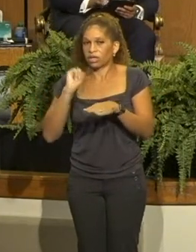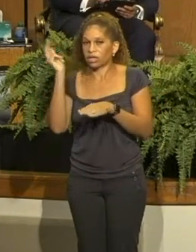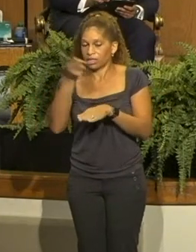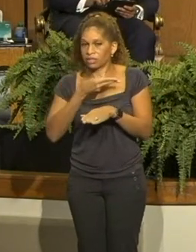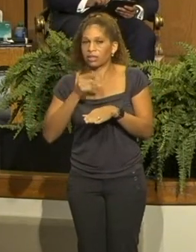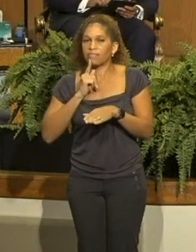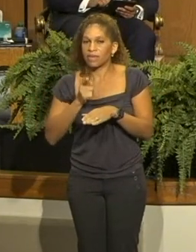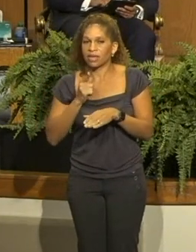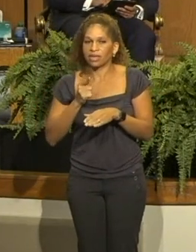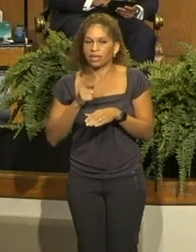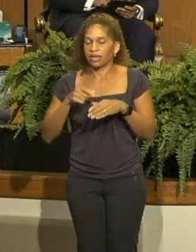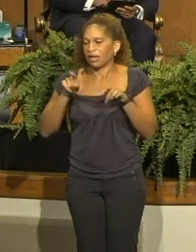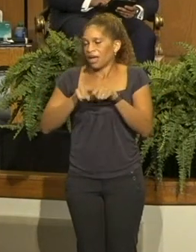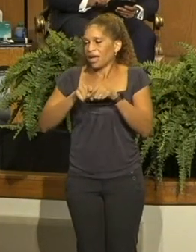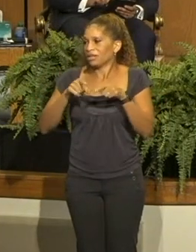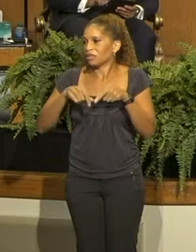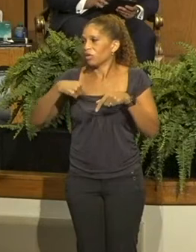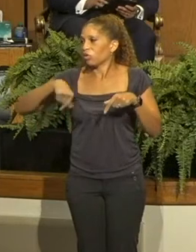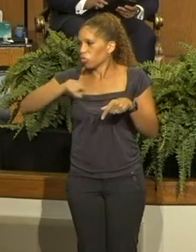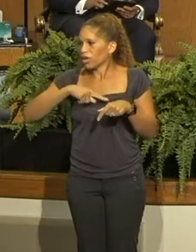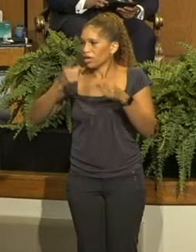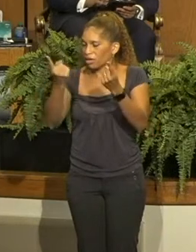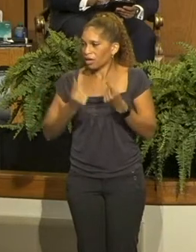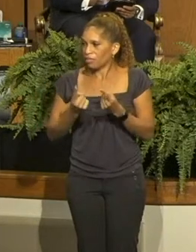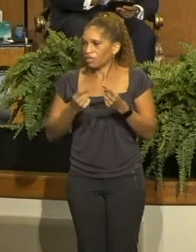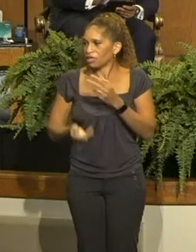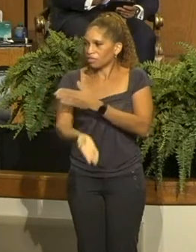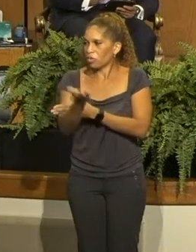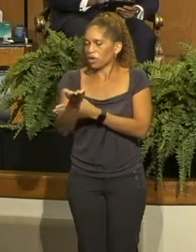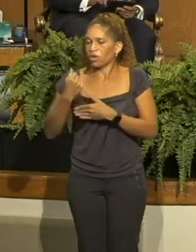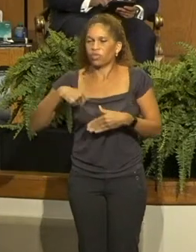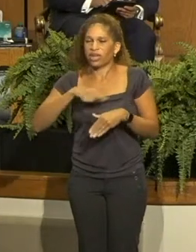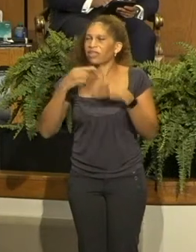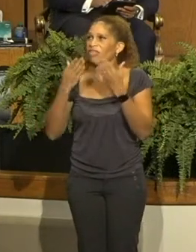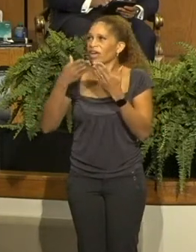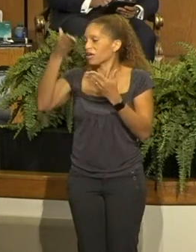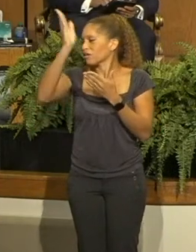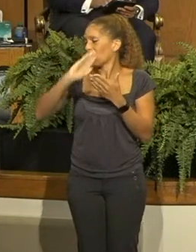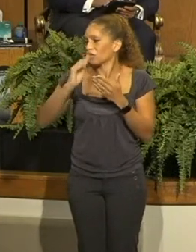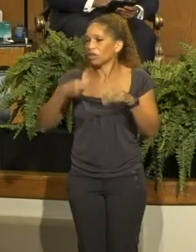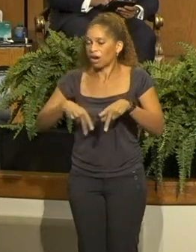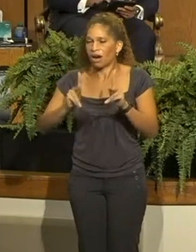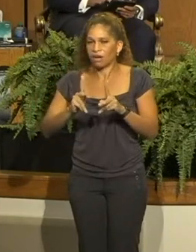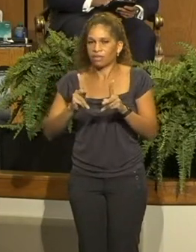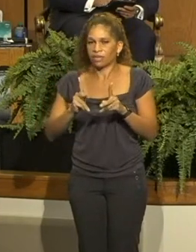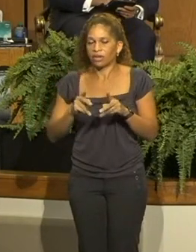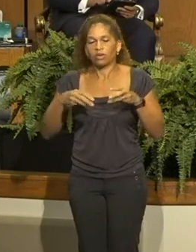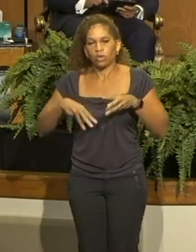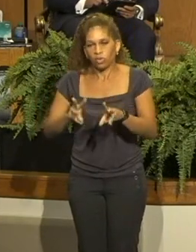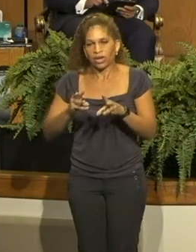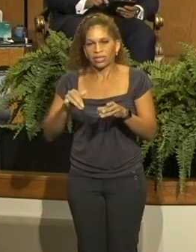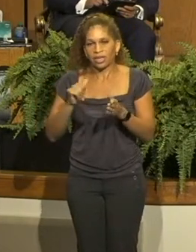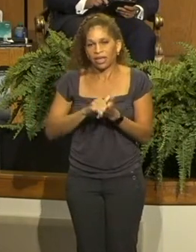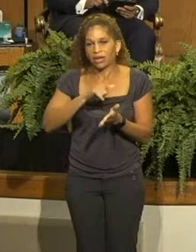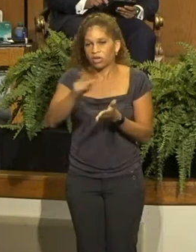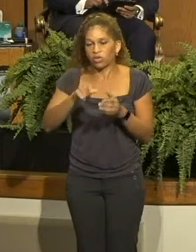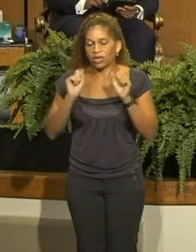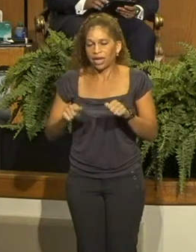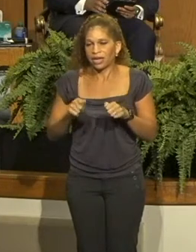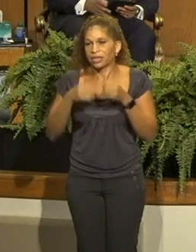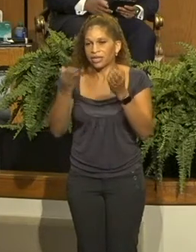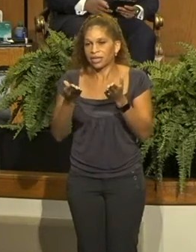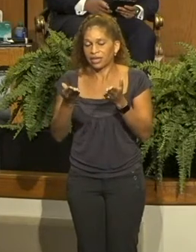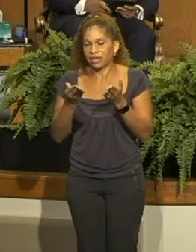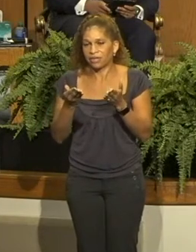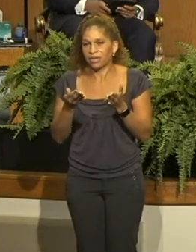be. So as we come this morning, we thank God there are so many opportunities and so many ways that you can give, and they will be